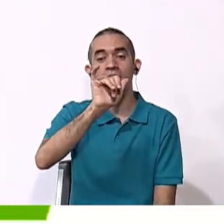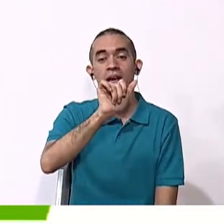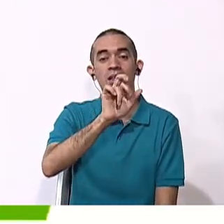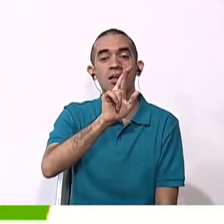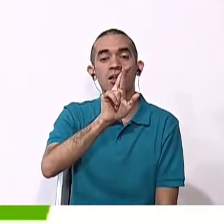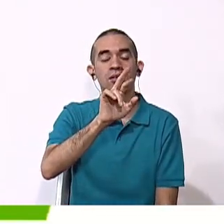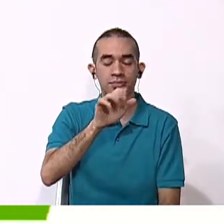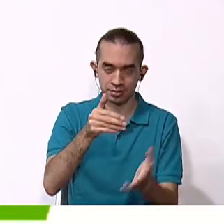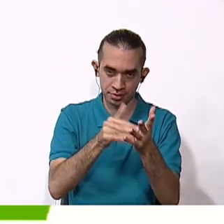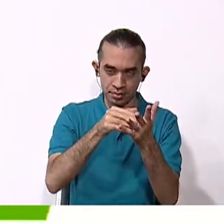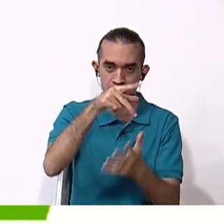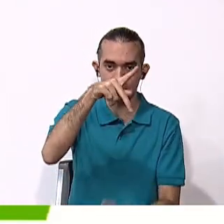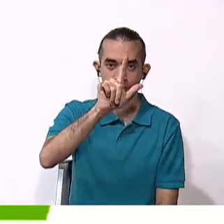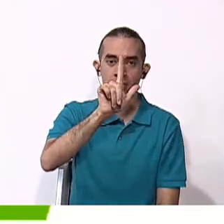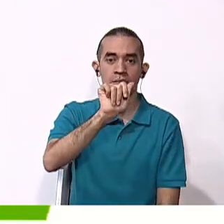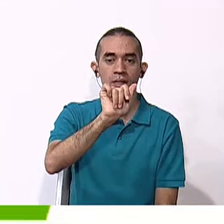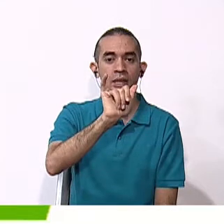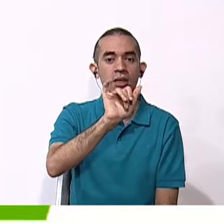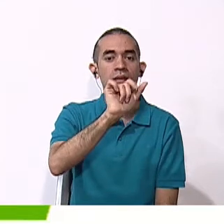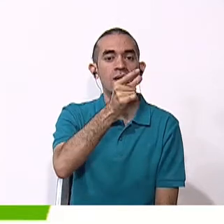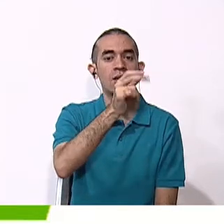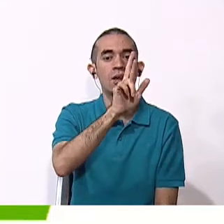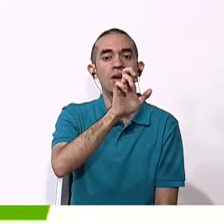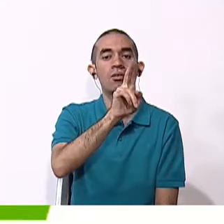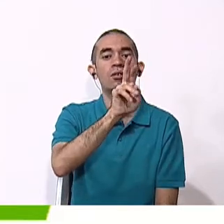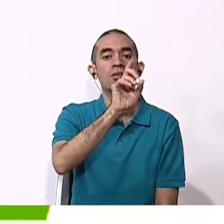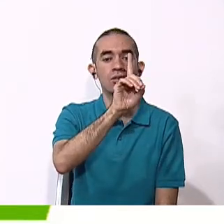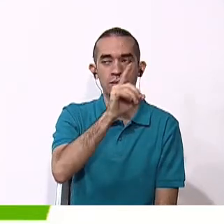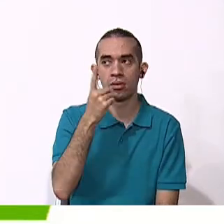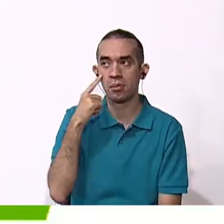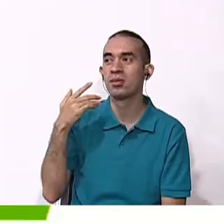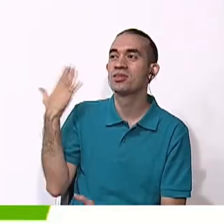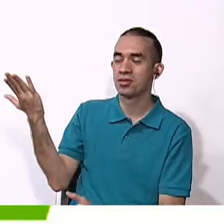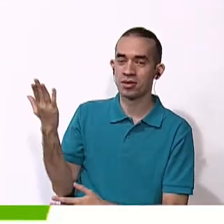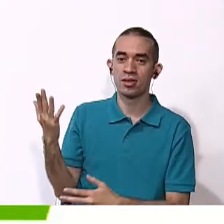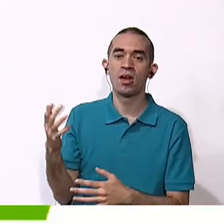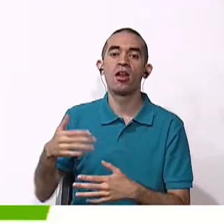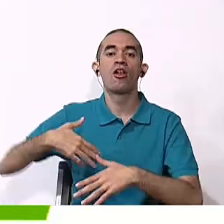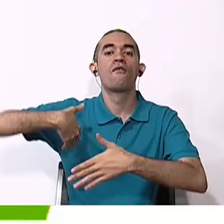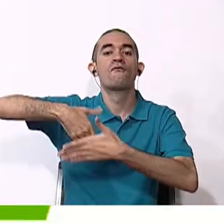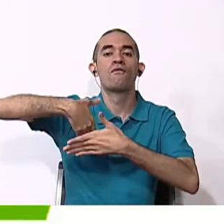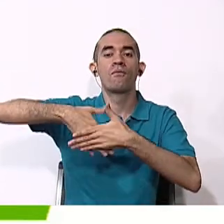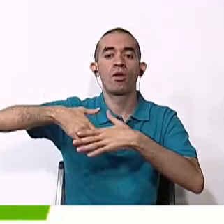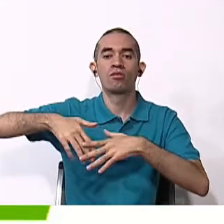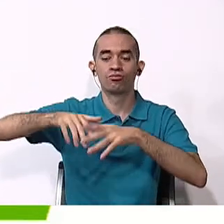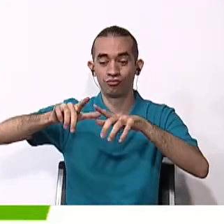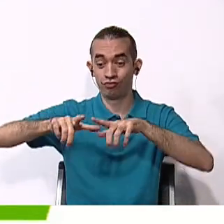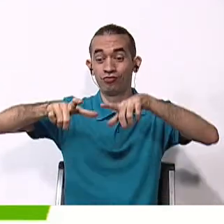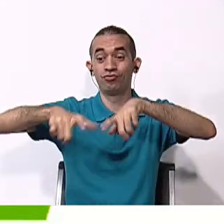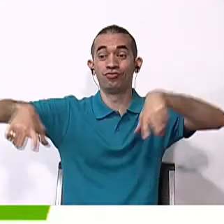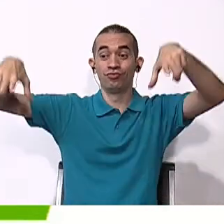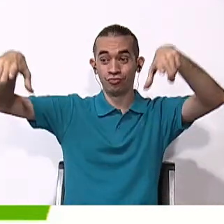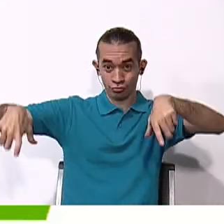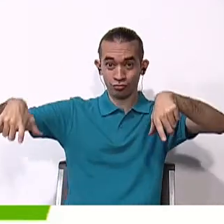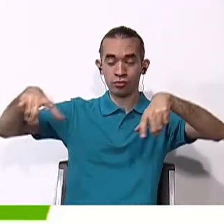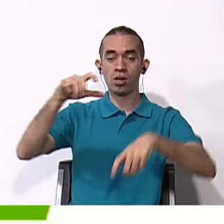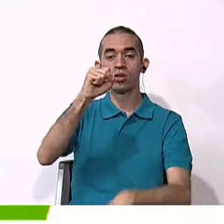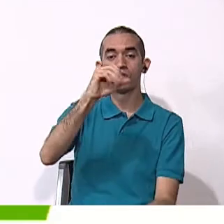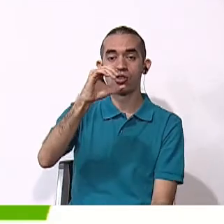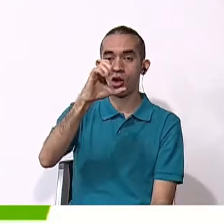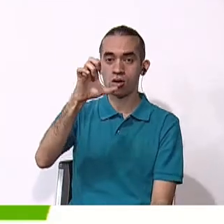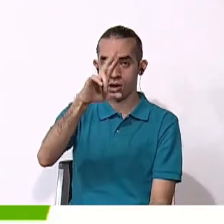the playground. And then we have the soccer field. This is